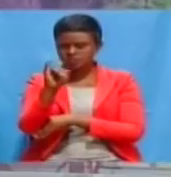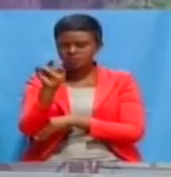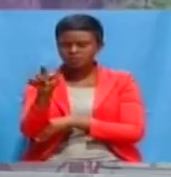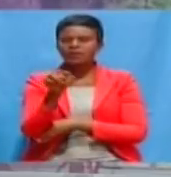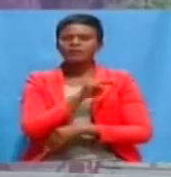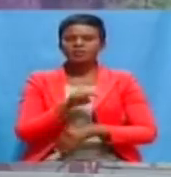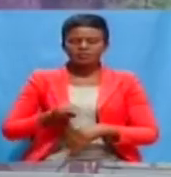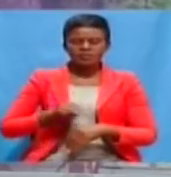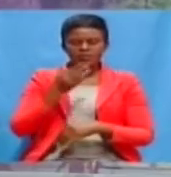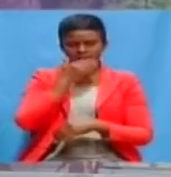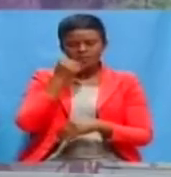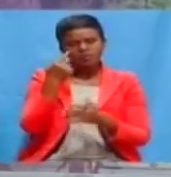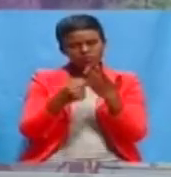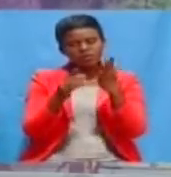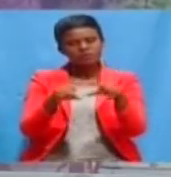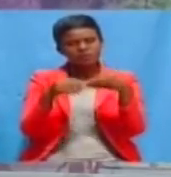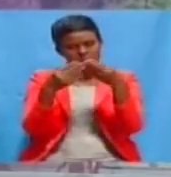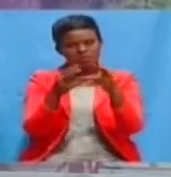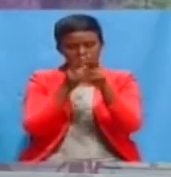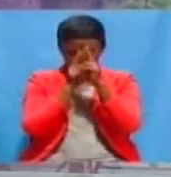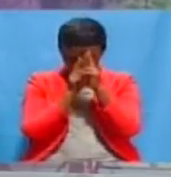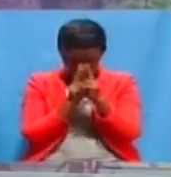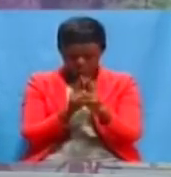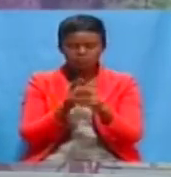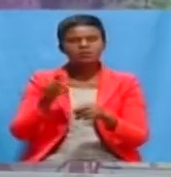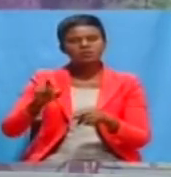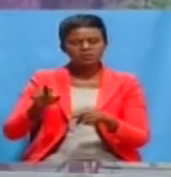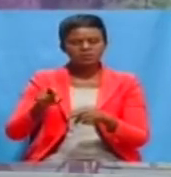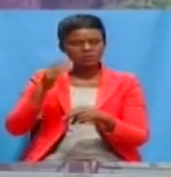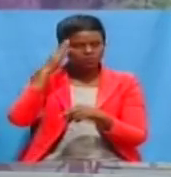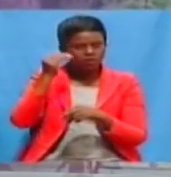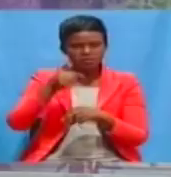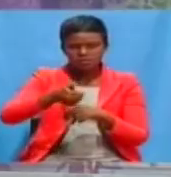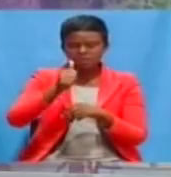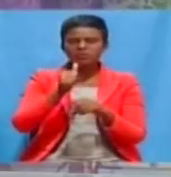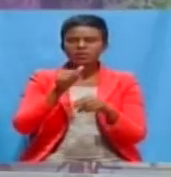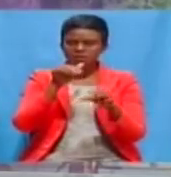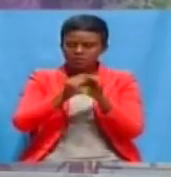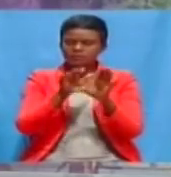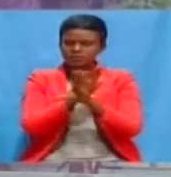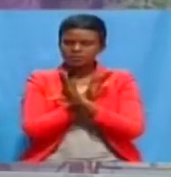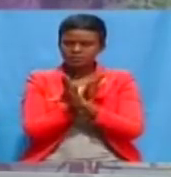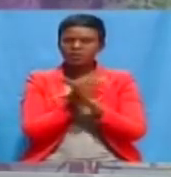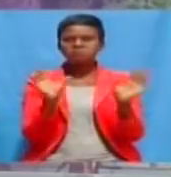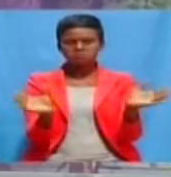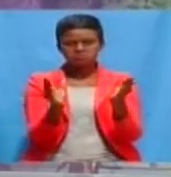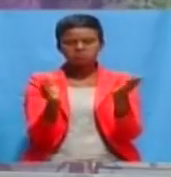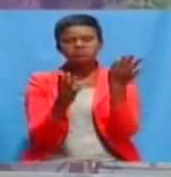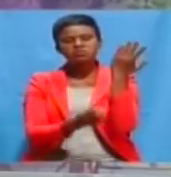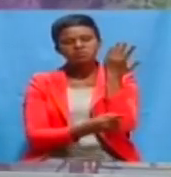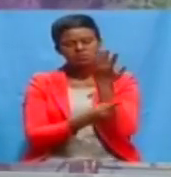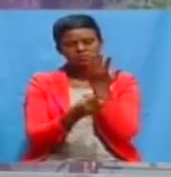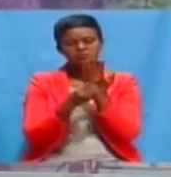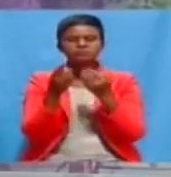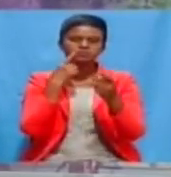corps need to be accorded the respect they deserve because they are in Zambia to enhance development. Speaking during